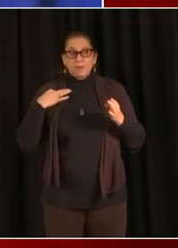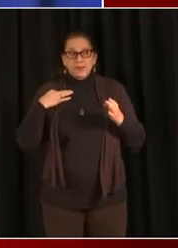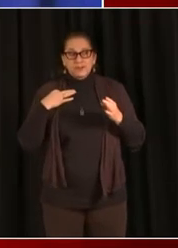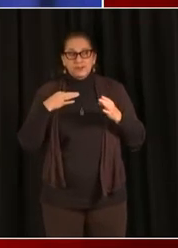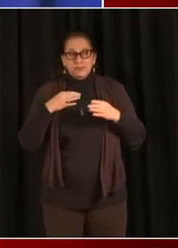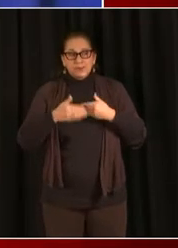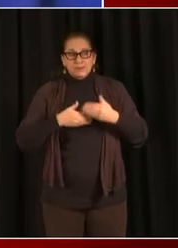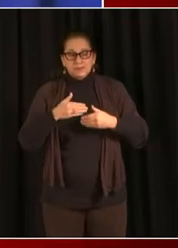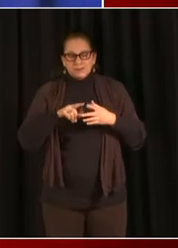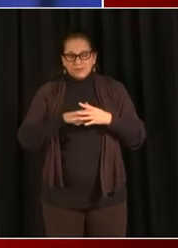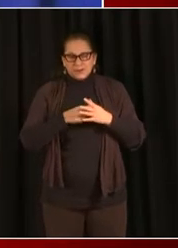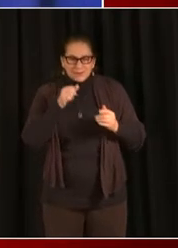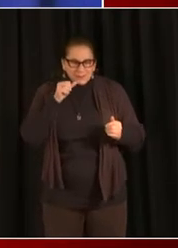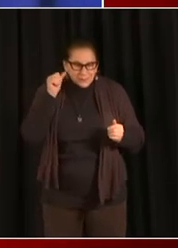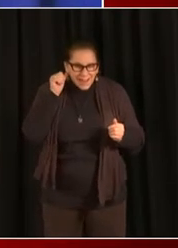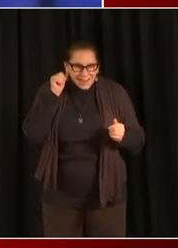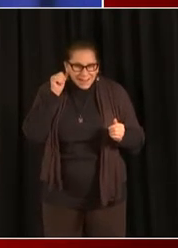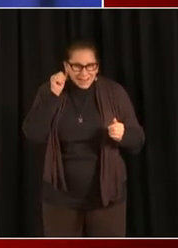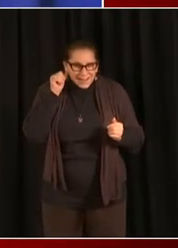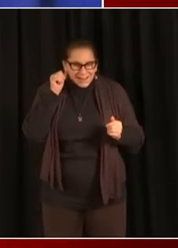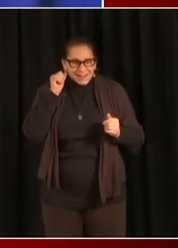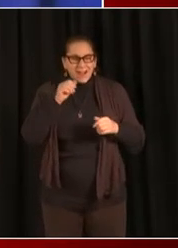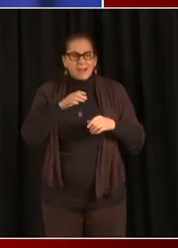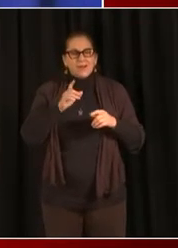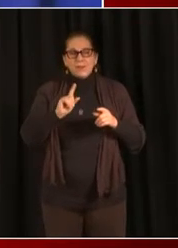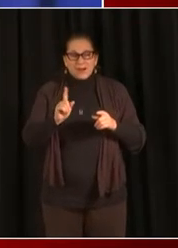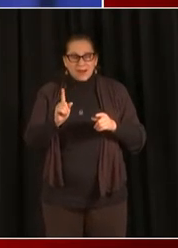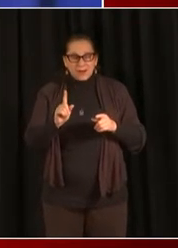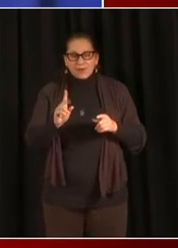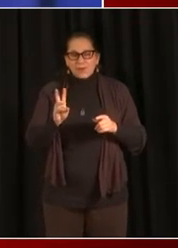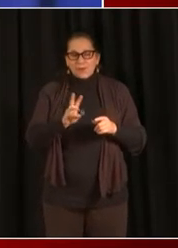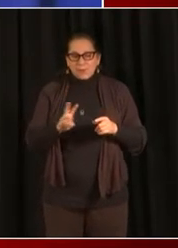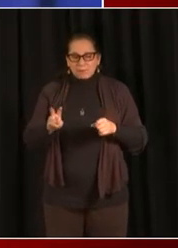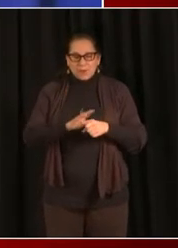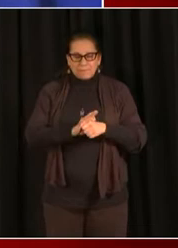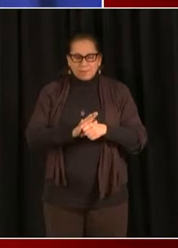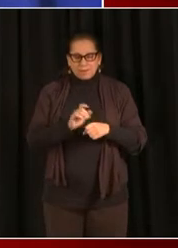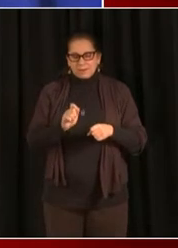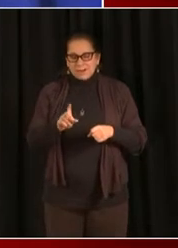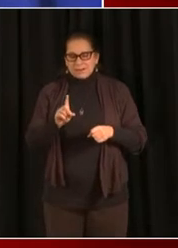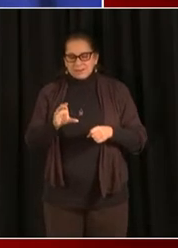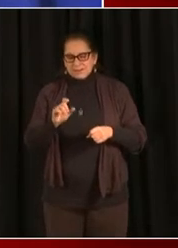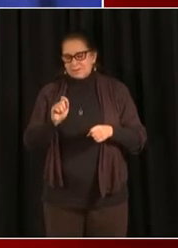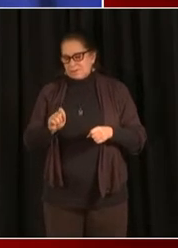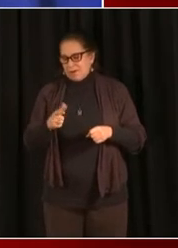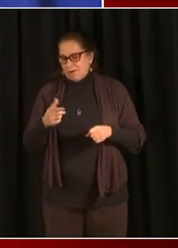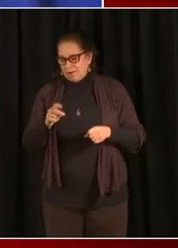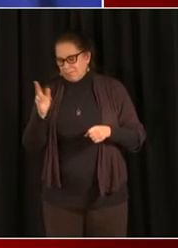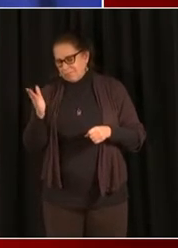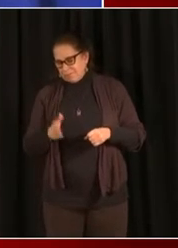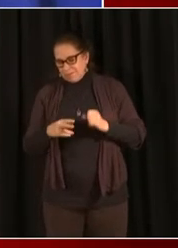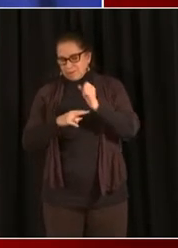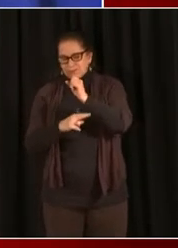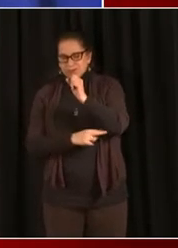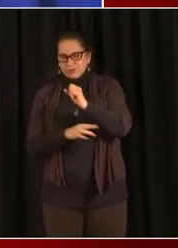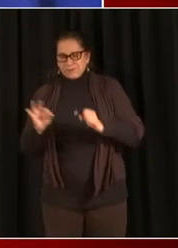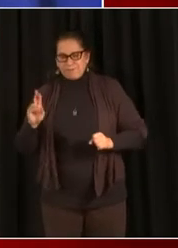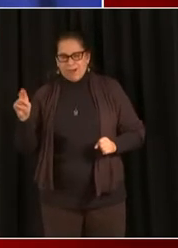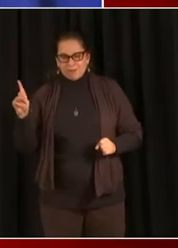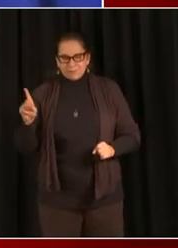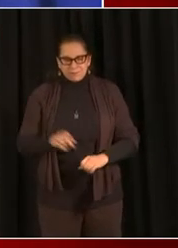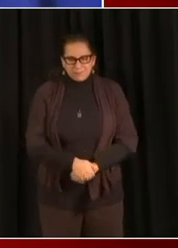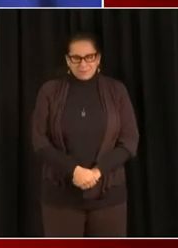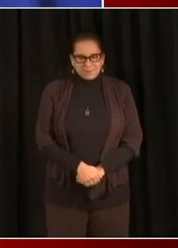going to talk about, of course, is on the coronavirus.dc.gov website. And for the Bridge Fund, it has its own page, so